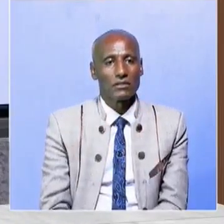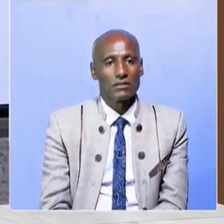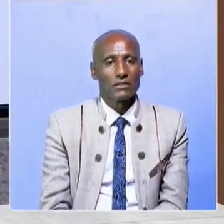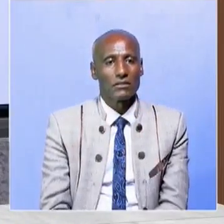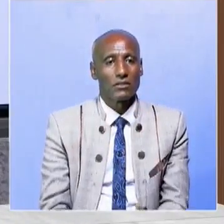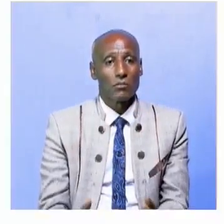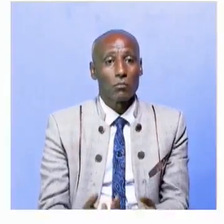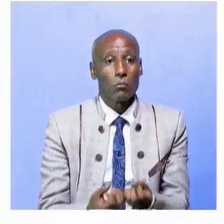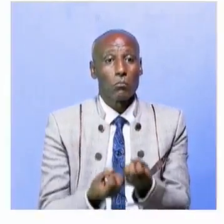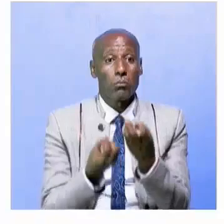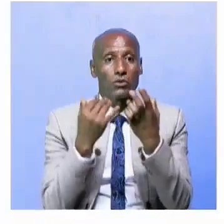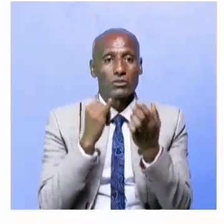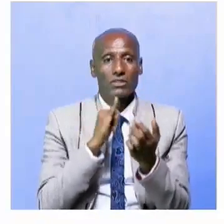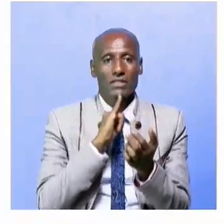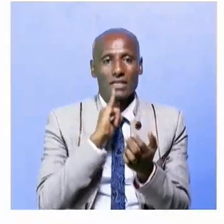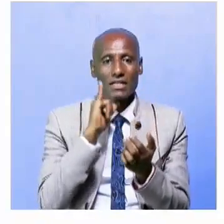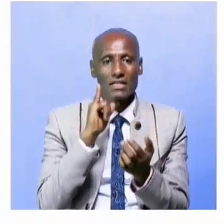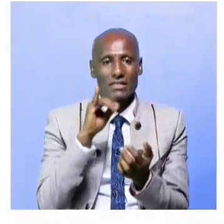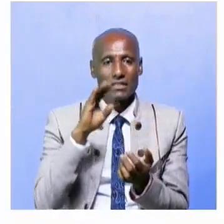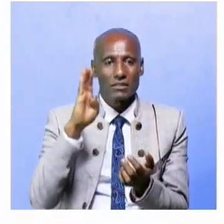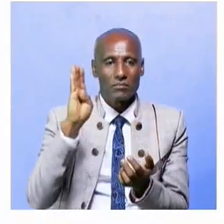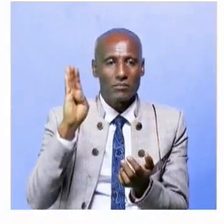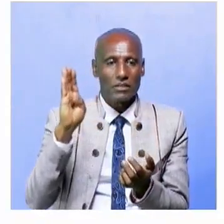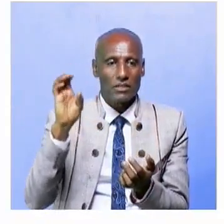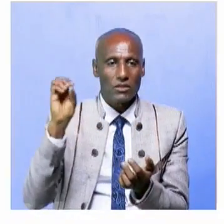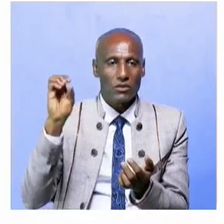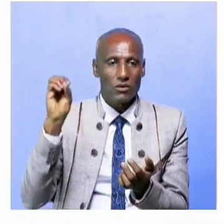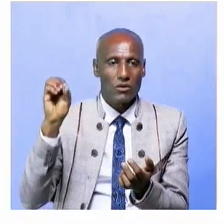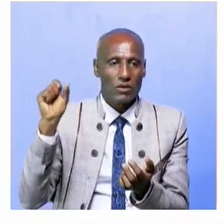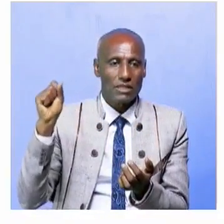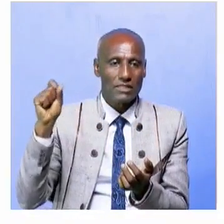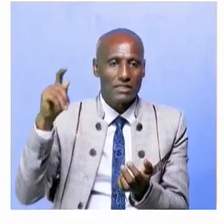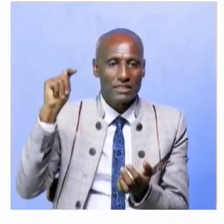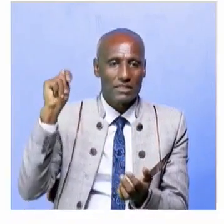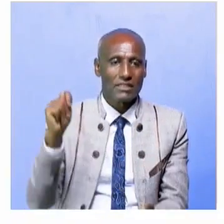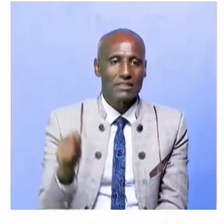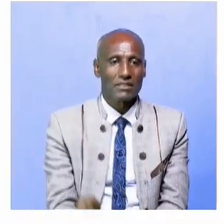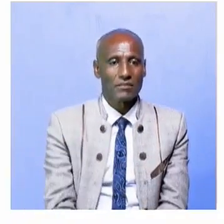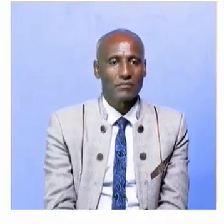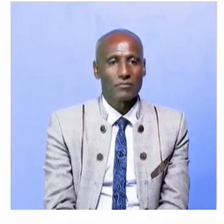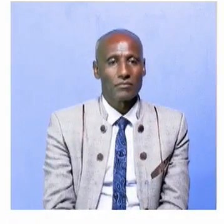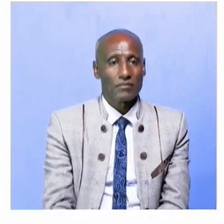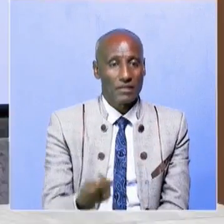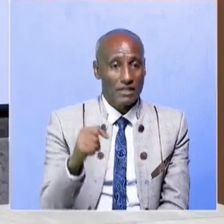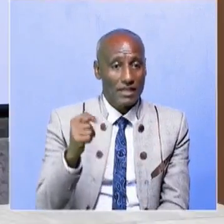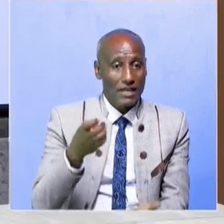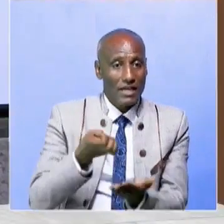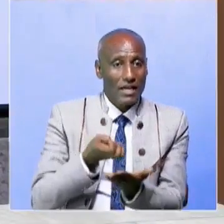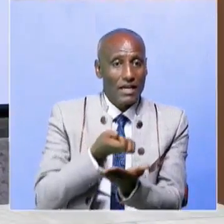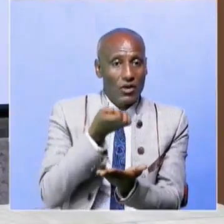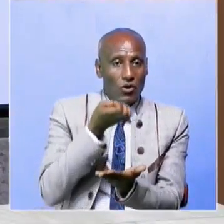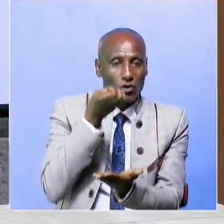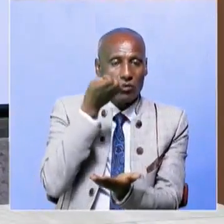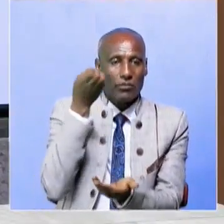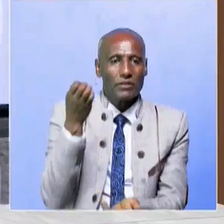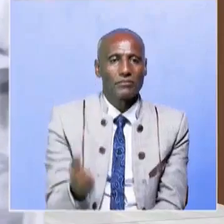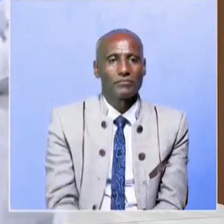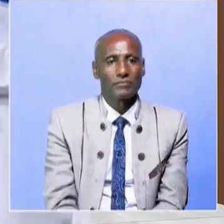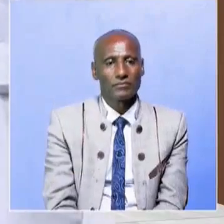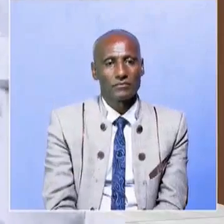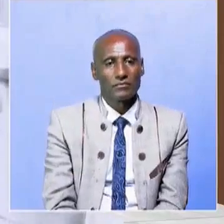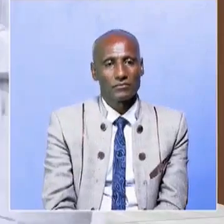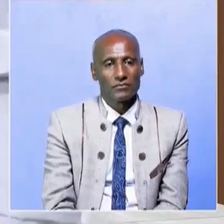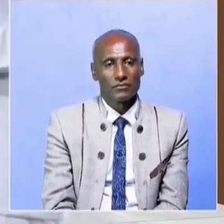boost is the answer for this. Boost the economy. The government of the